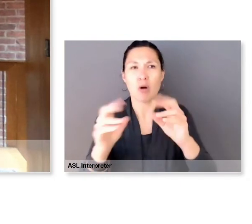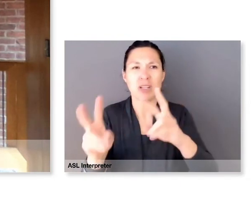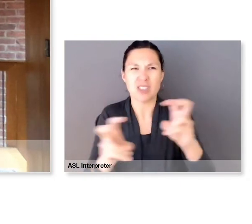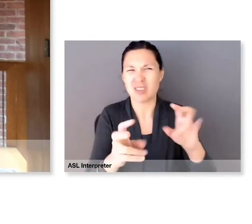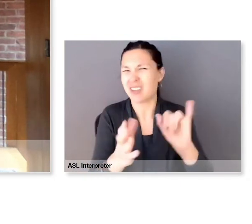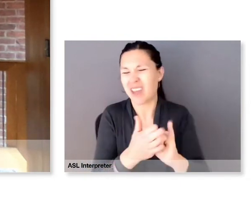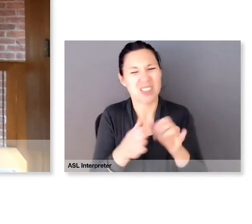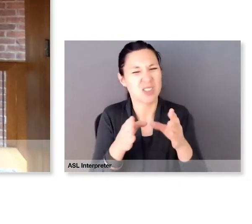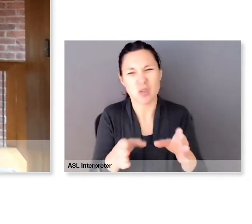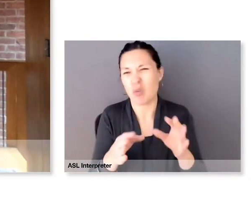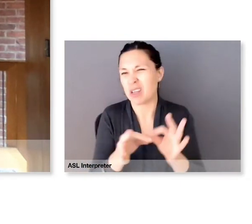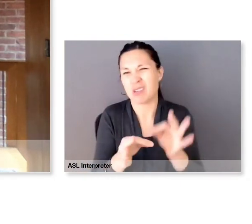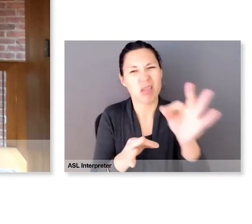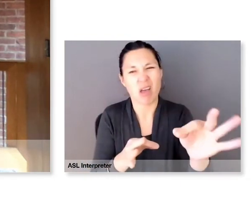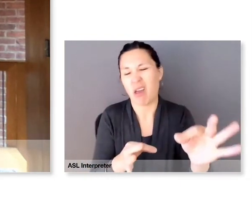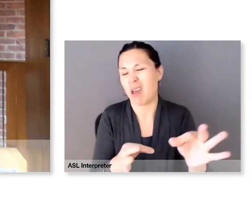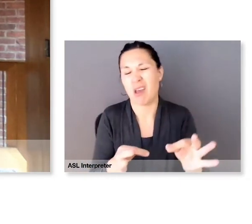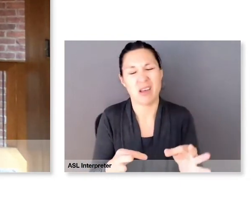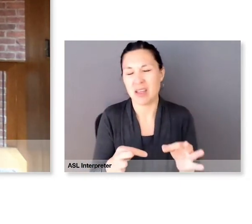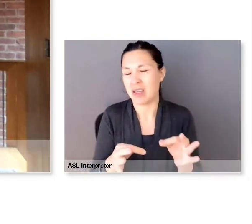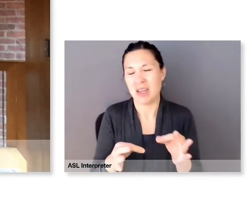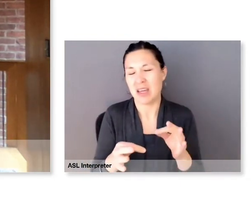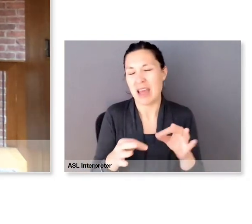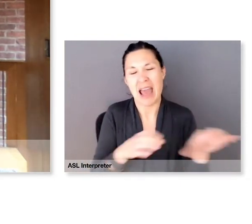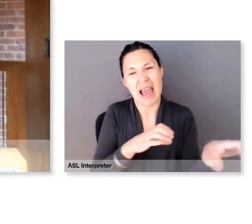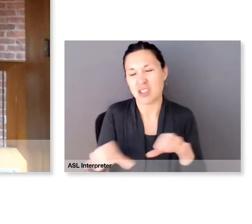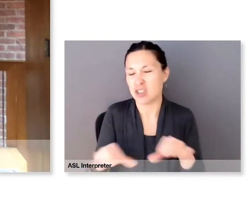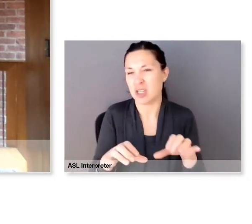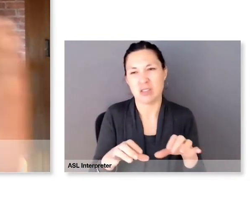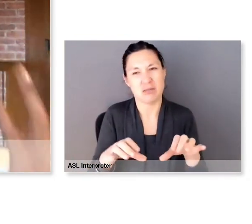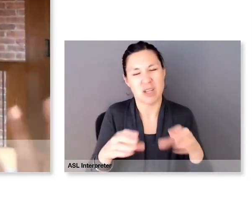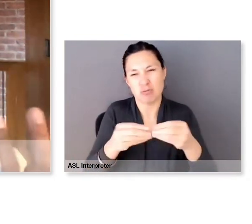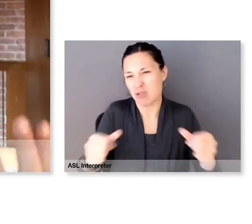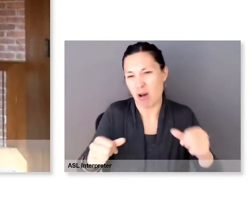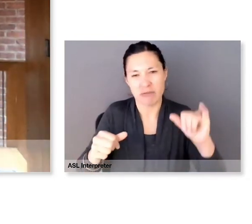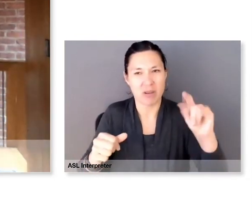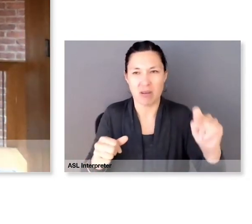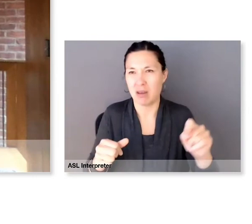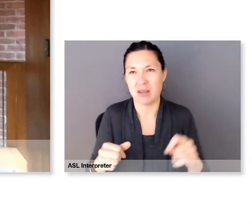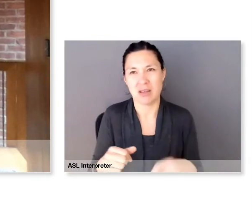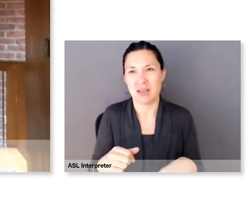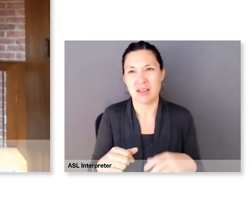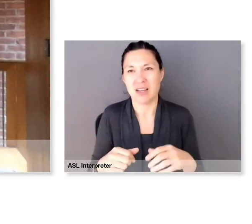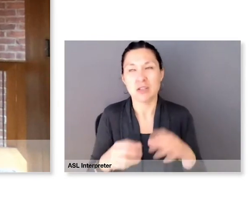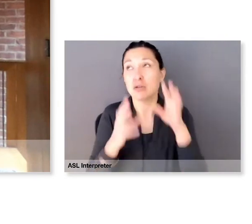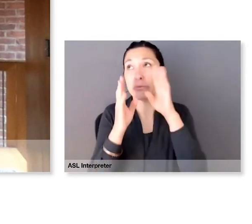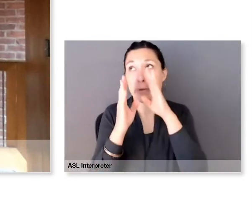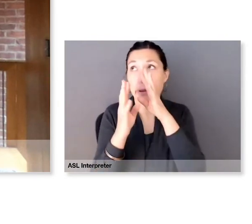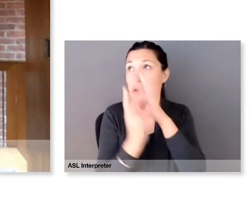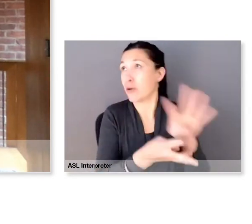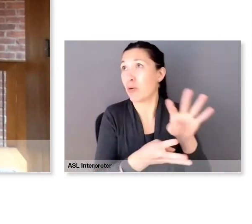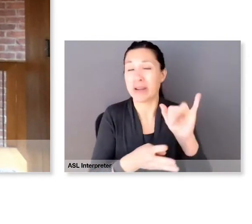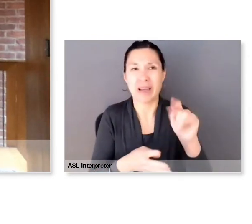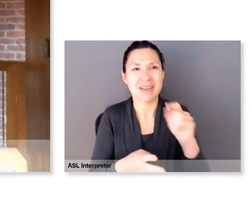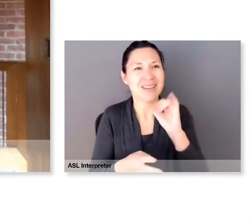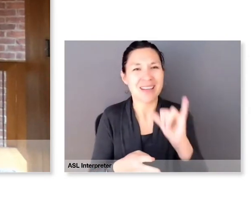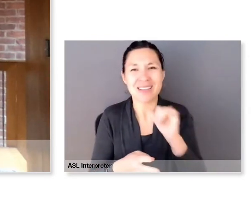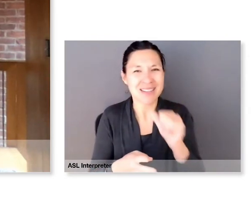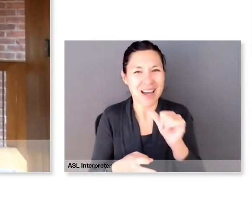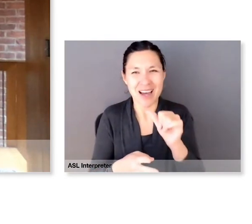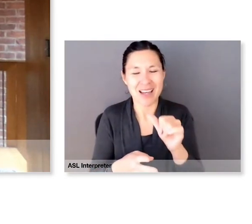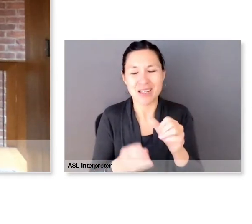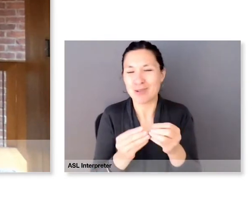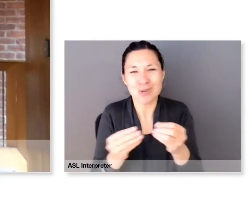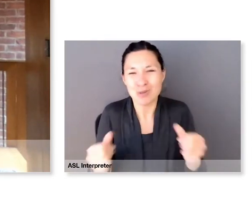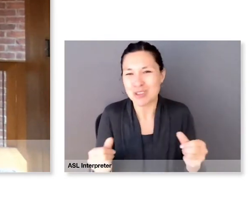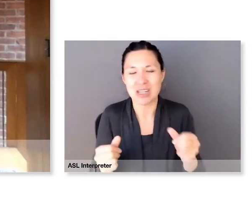different way of complicating the notion of paying attention to issues is not a straightforward solution. It can actually stand in the way